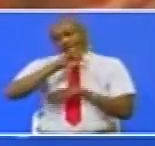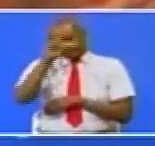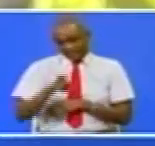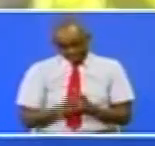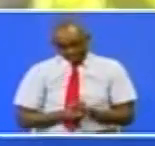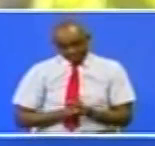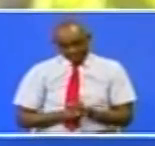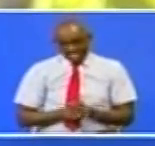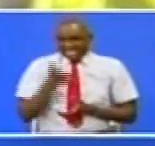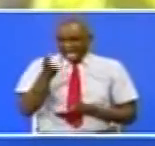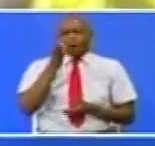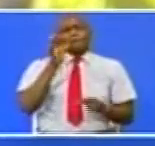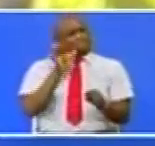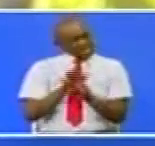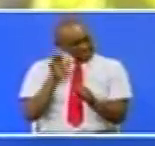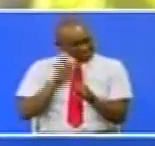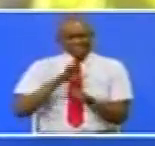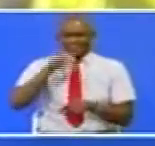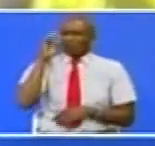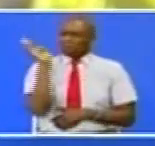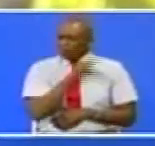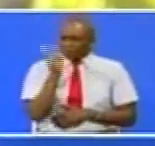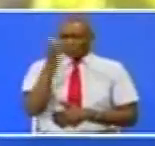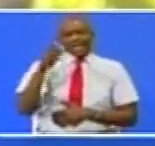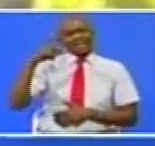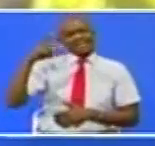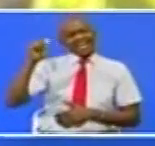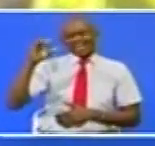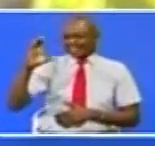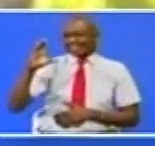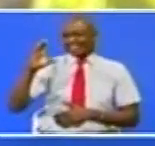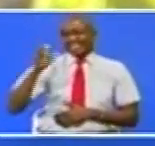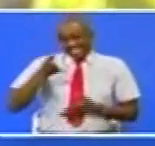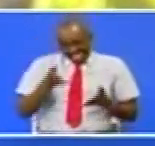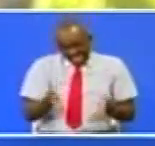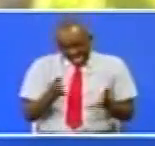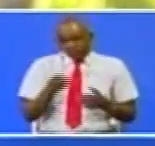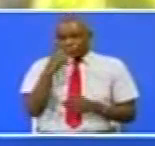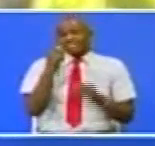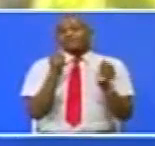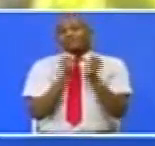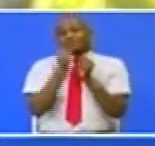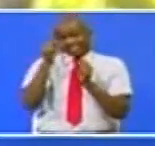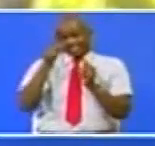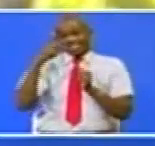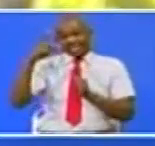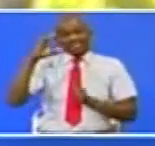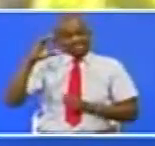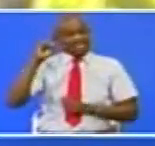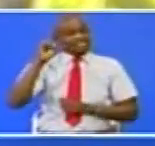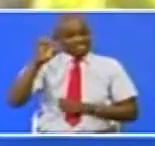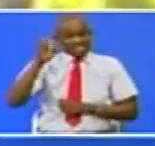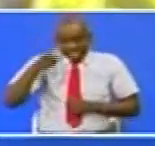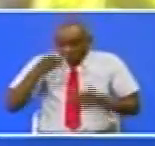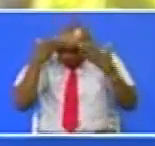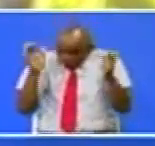the massive rot discovered at the Kenya National Examinations Council, the fate of the 2015 KCSE candidates now